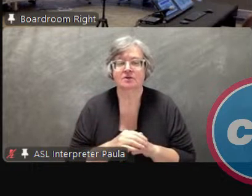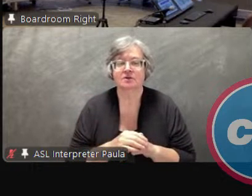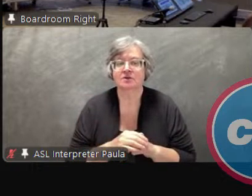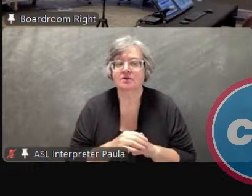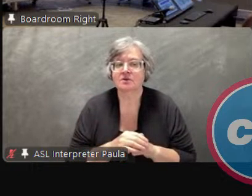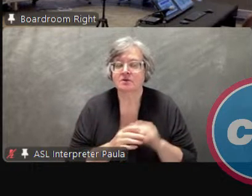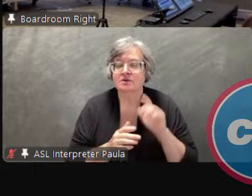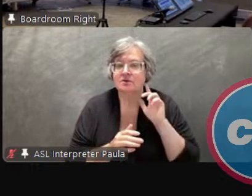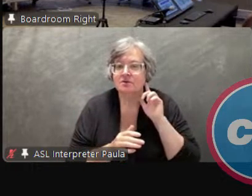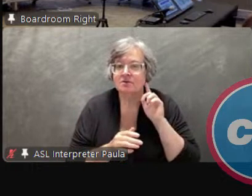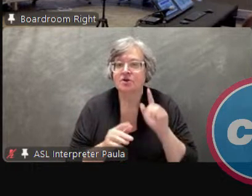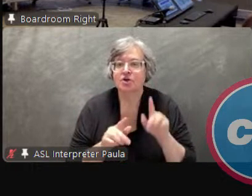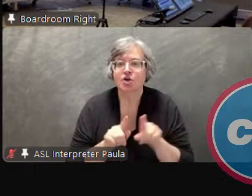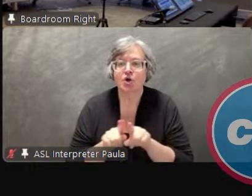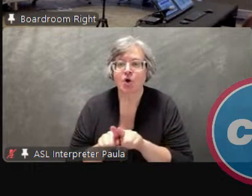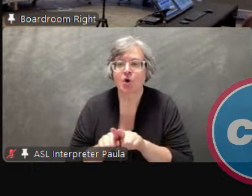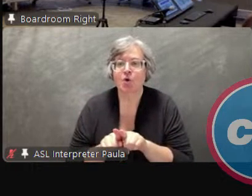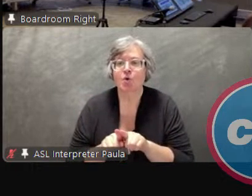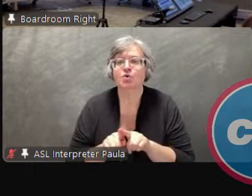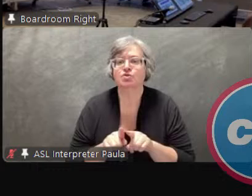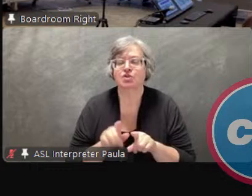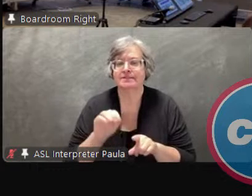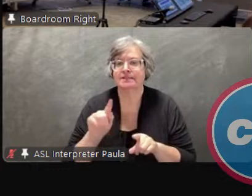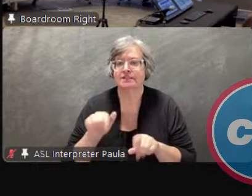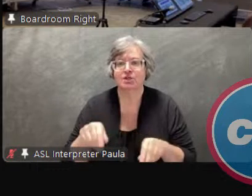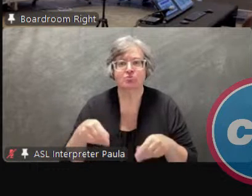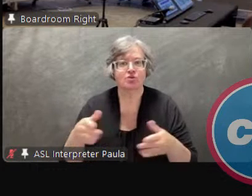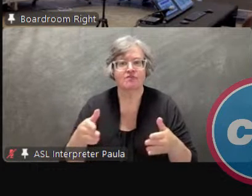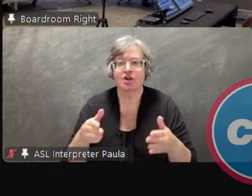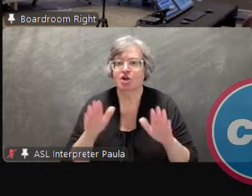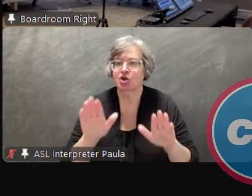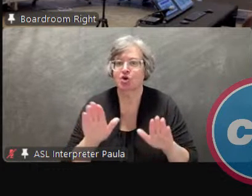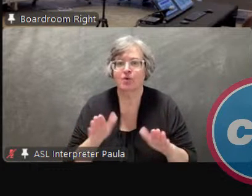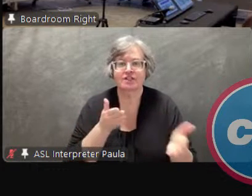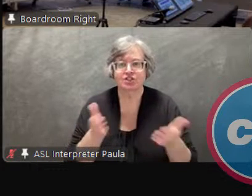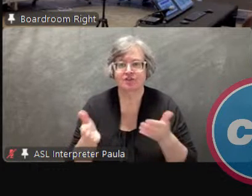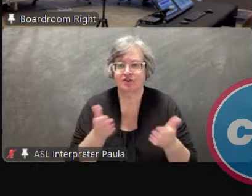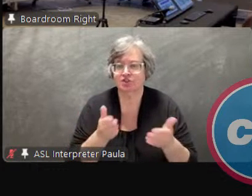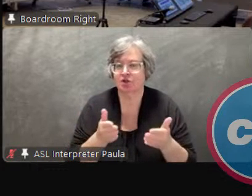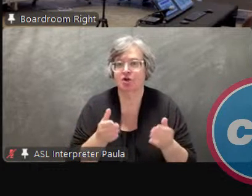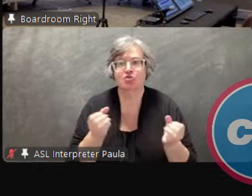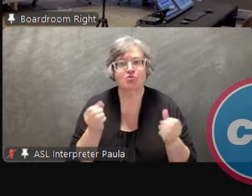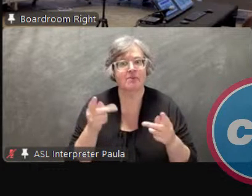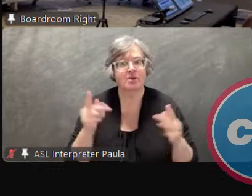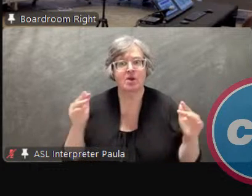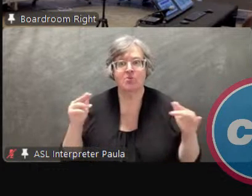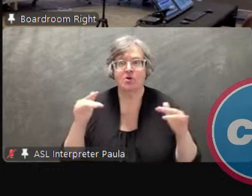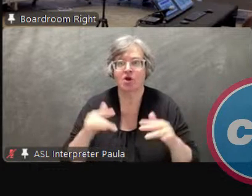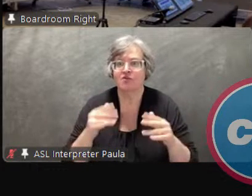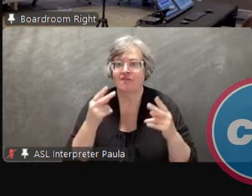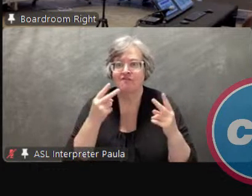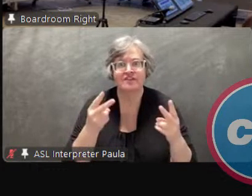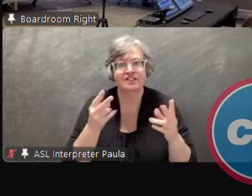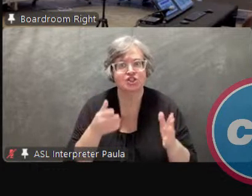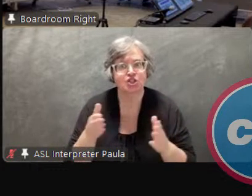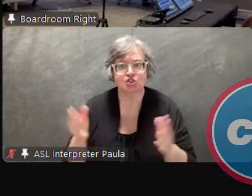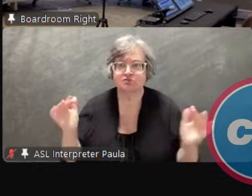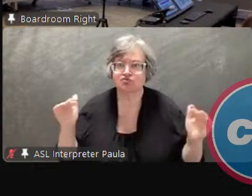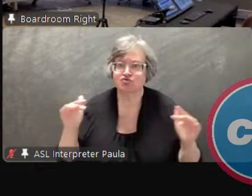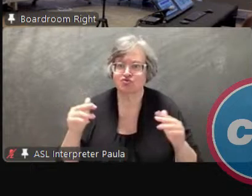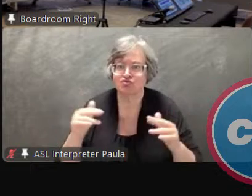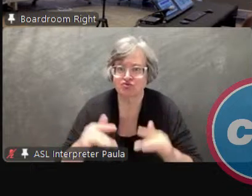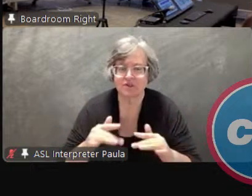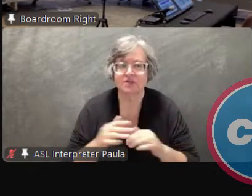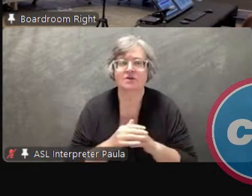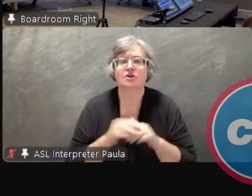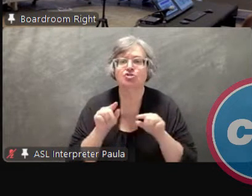but also maintaining great service while accommodating a huge influx of visitors. By all